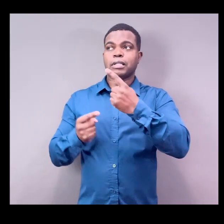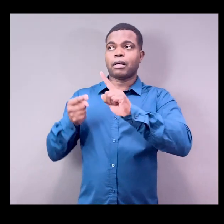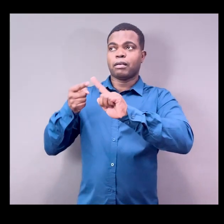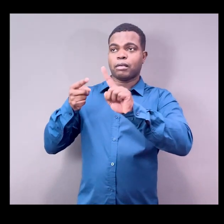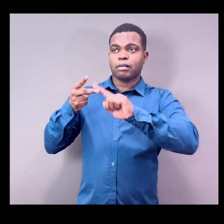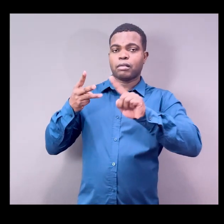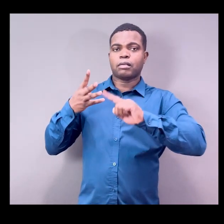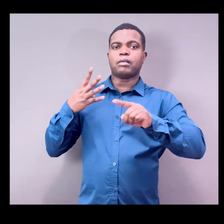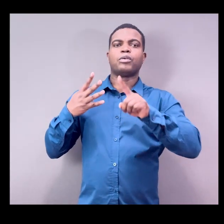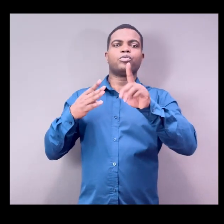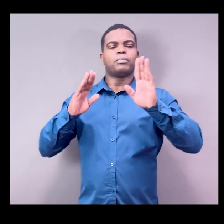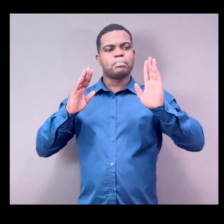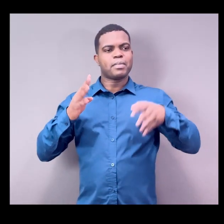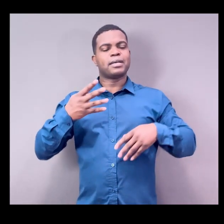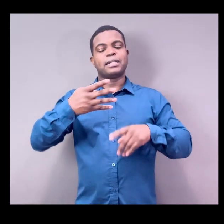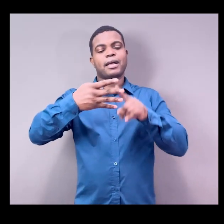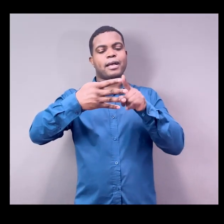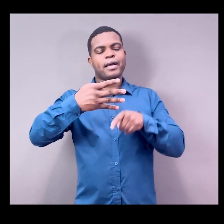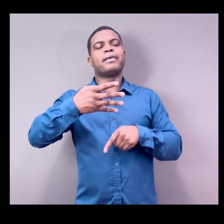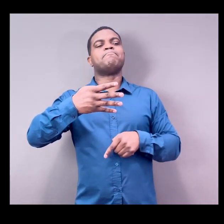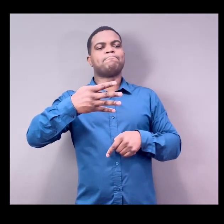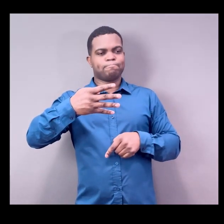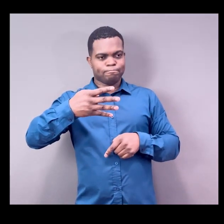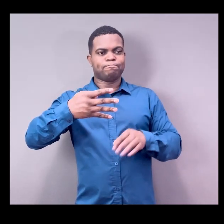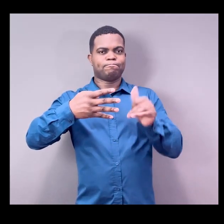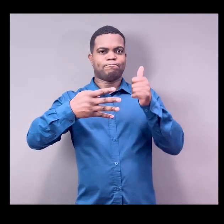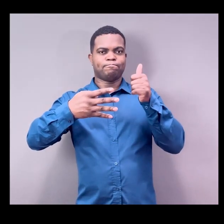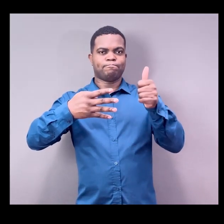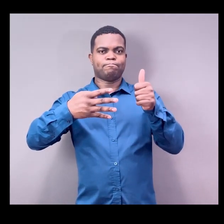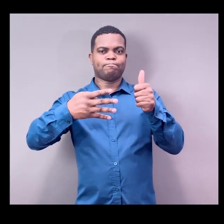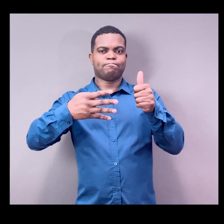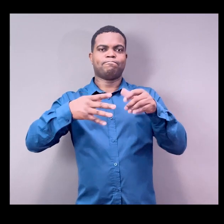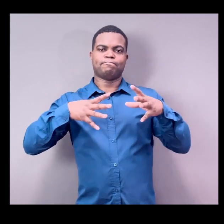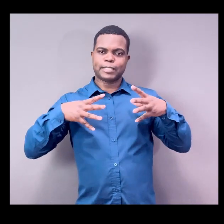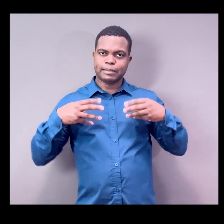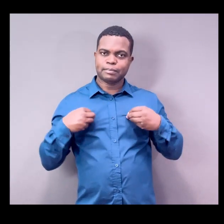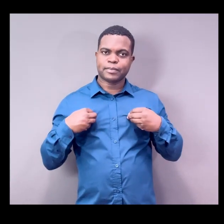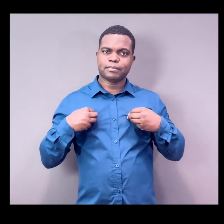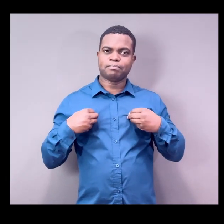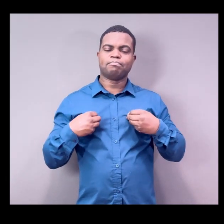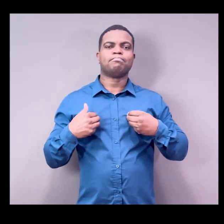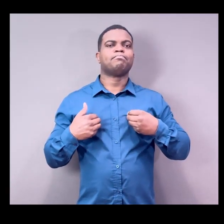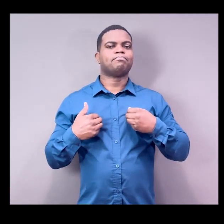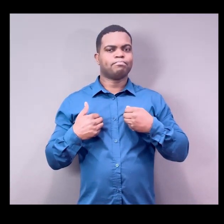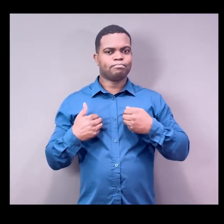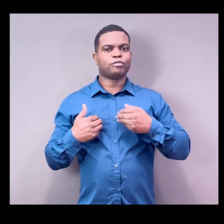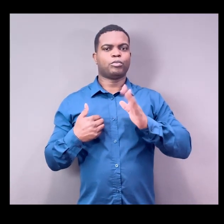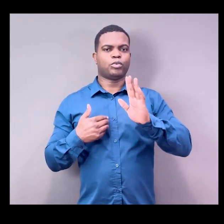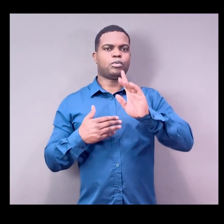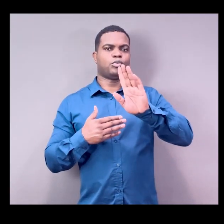person has requested for. Inclusivity is also important. You need to be inclusive.